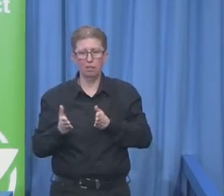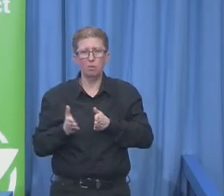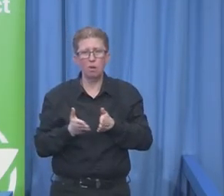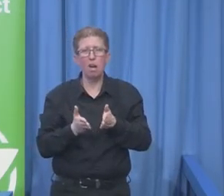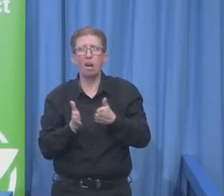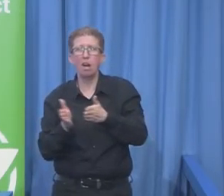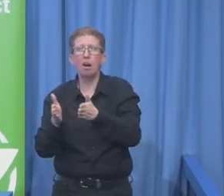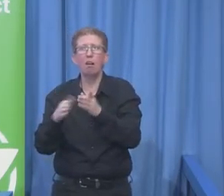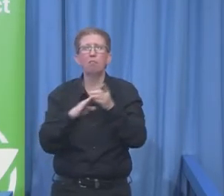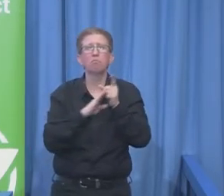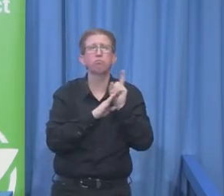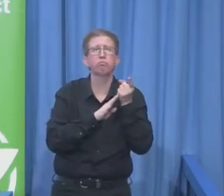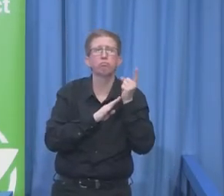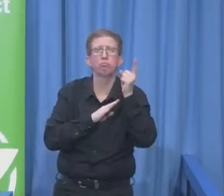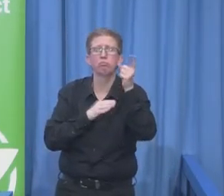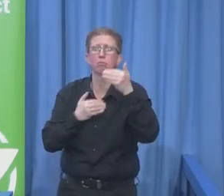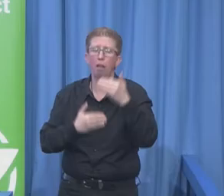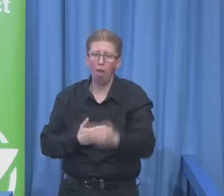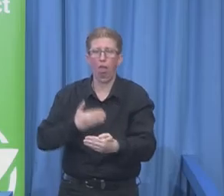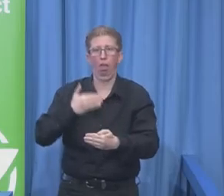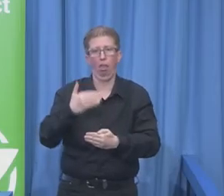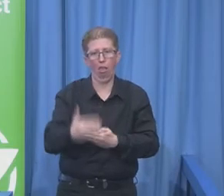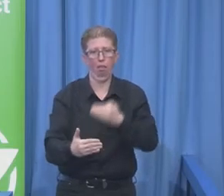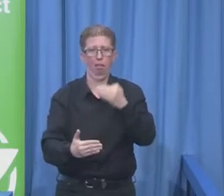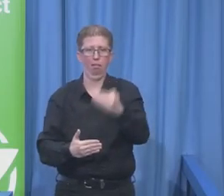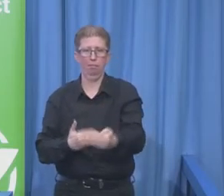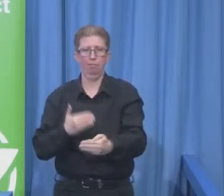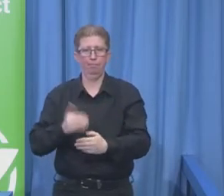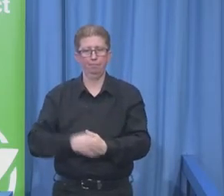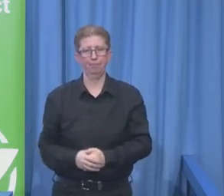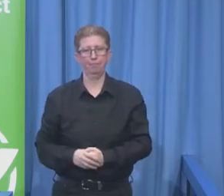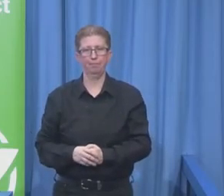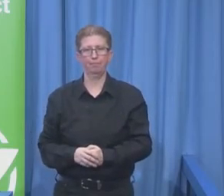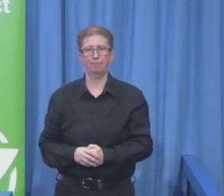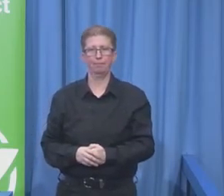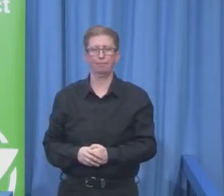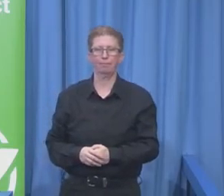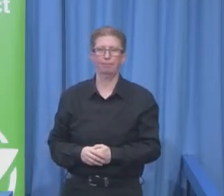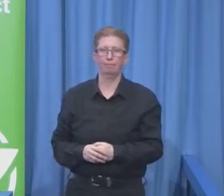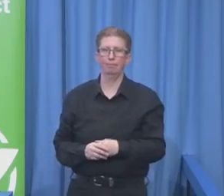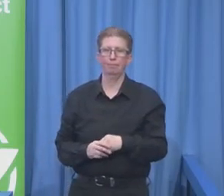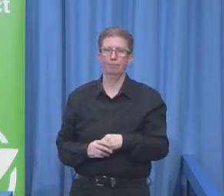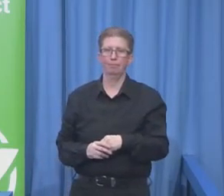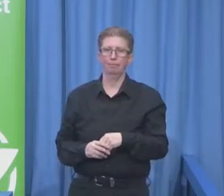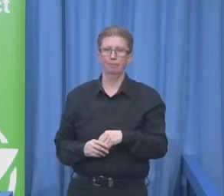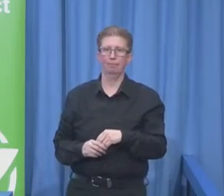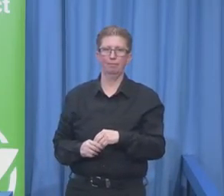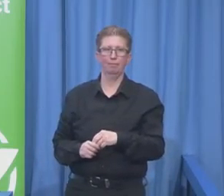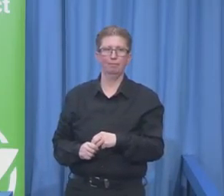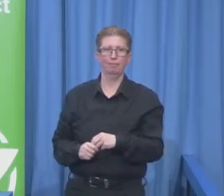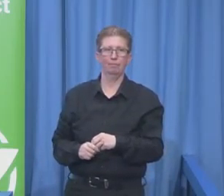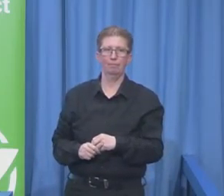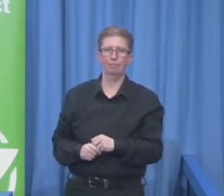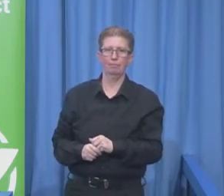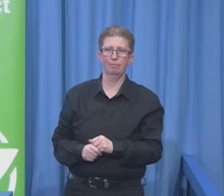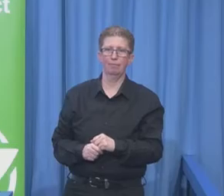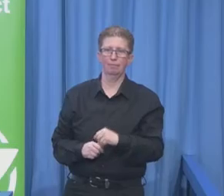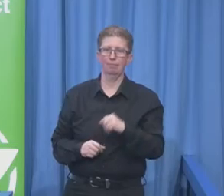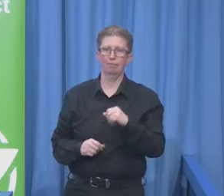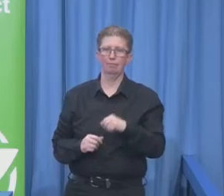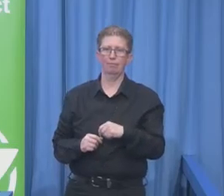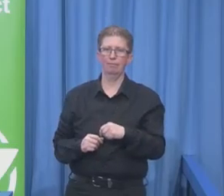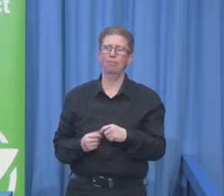Radhika, I'm going to ask you, you see, all of us generally in the forums speak about the best practices and the good work